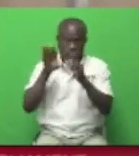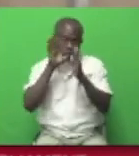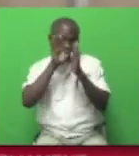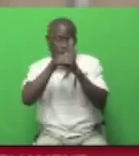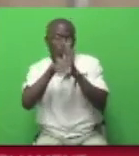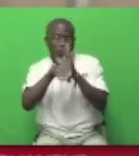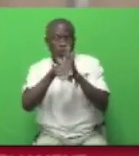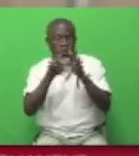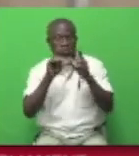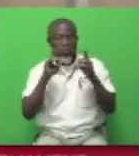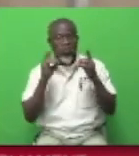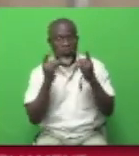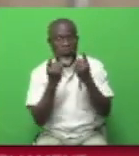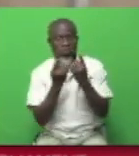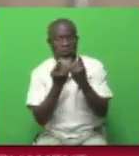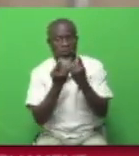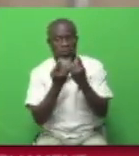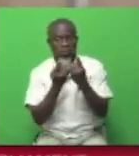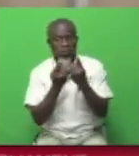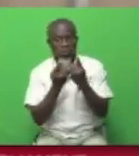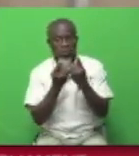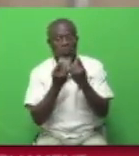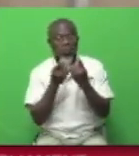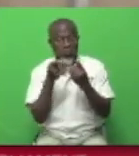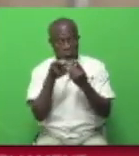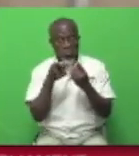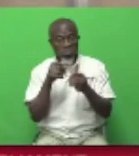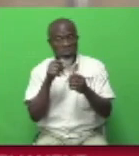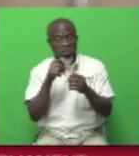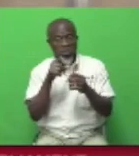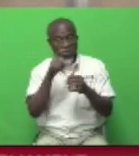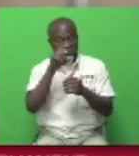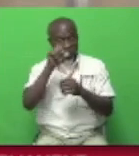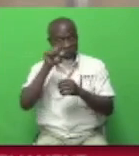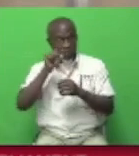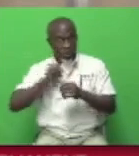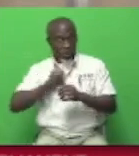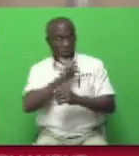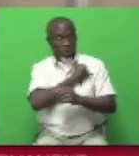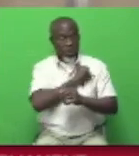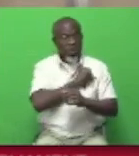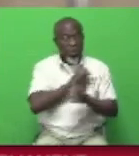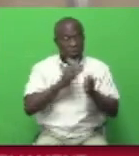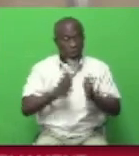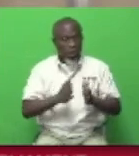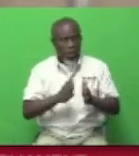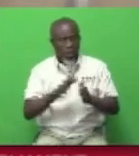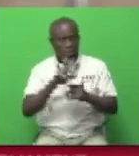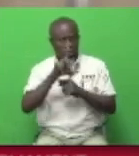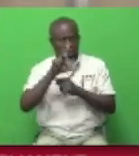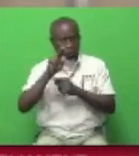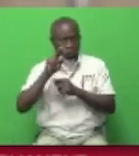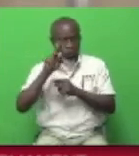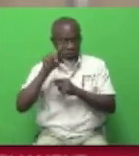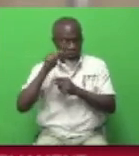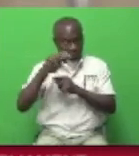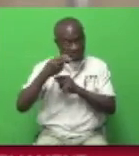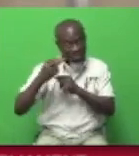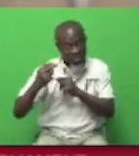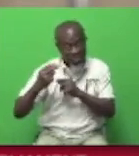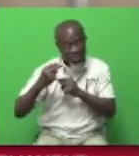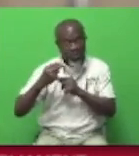Unit, you know, even Senator Lakshmidiyal spoke about, the criminal justice system being critical to